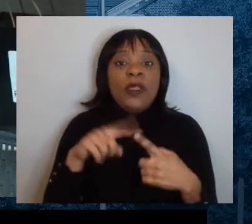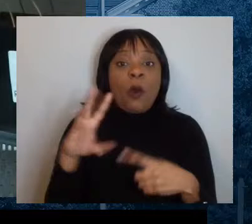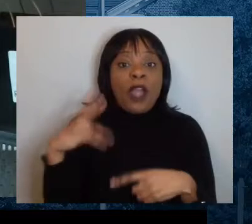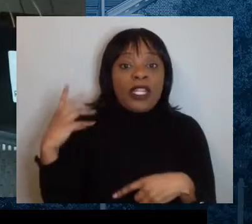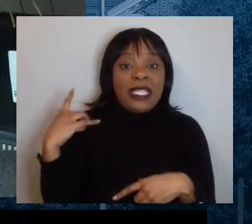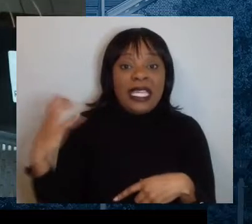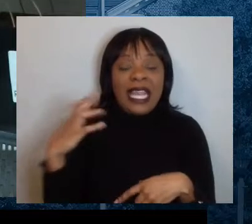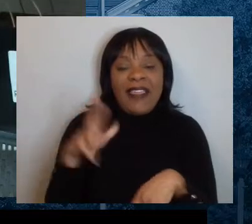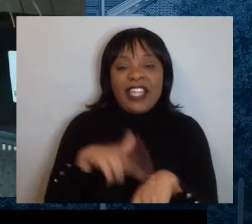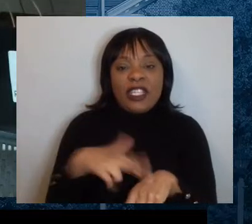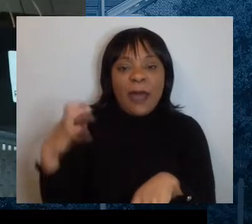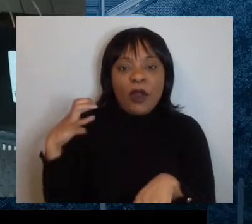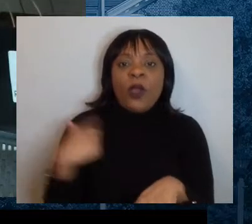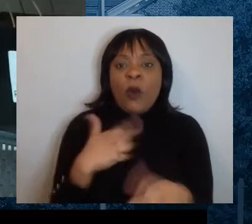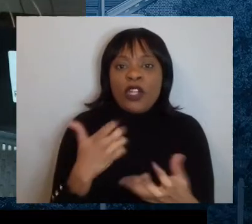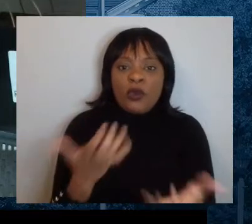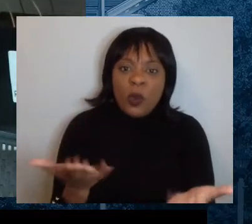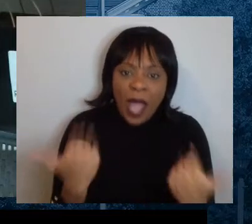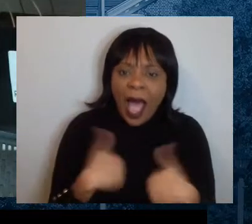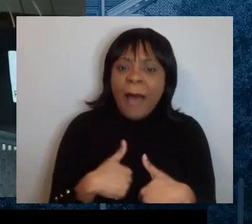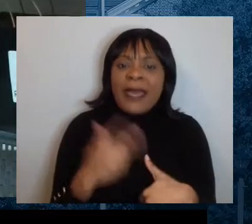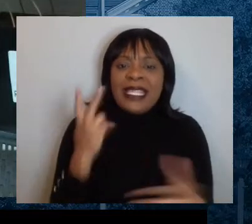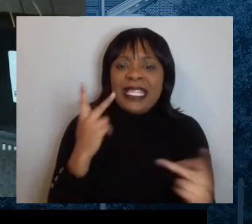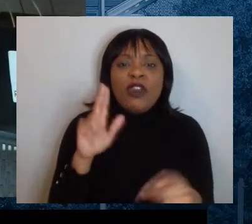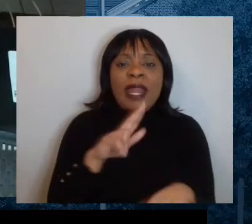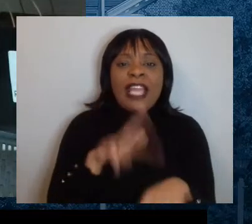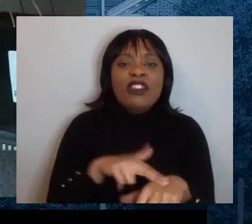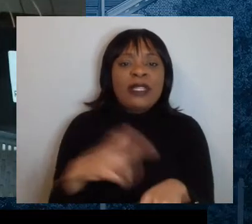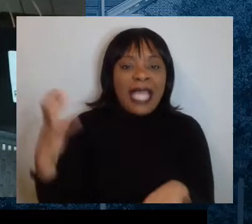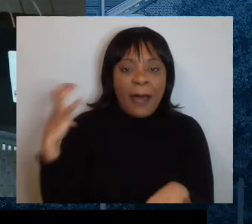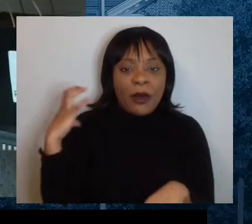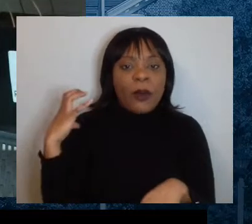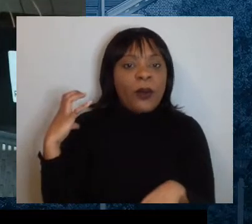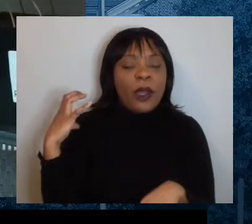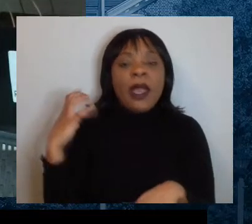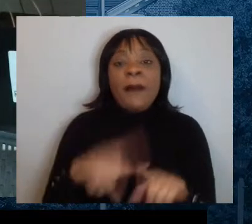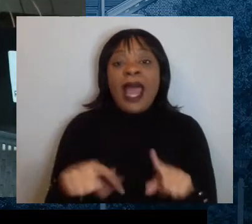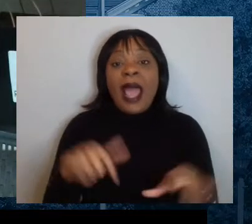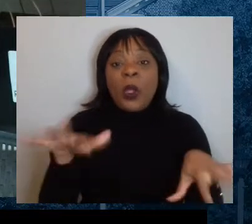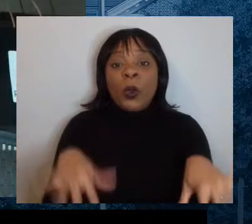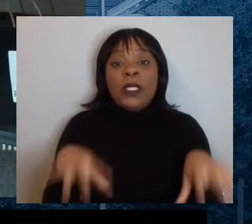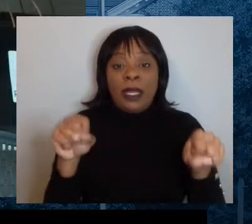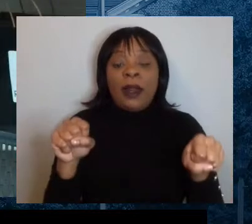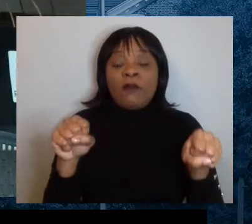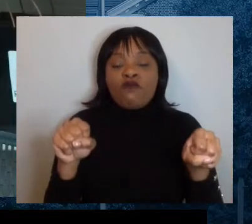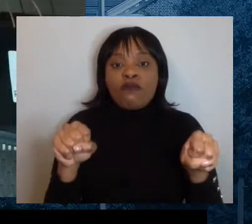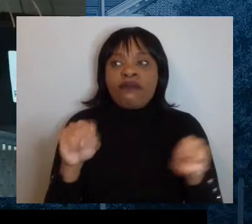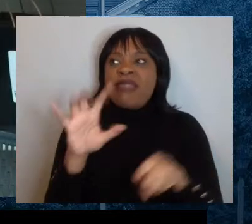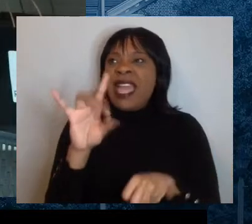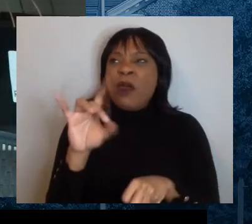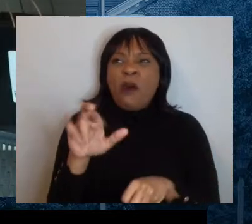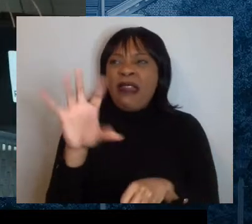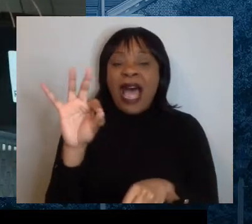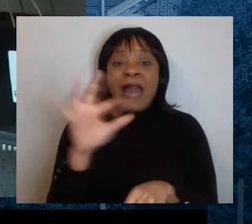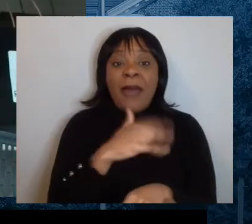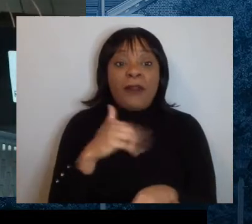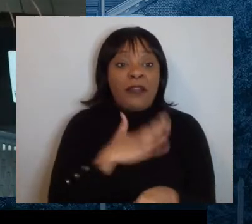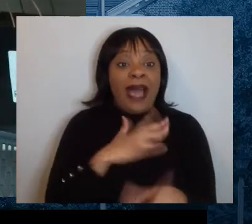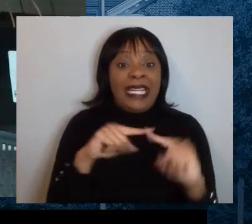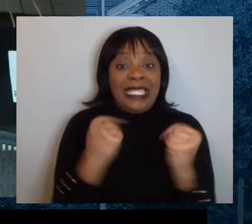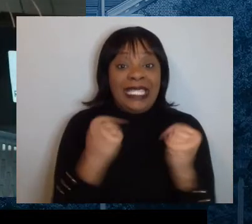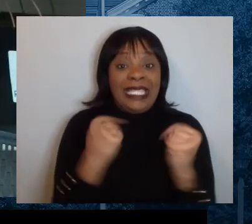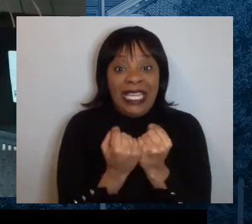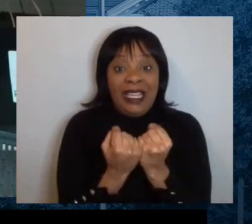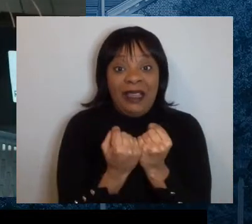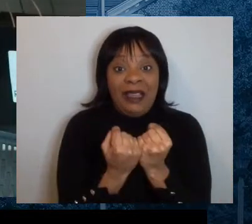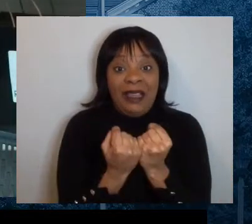you to come down and see your nation's capital. But I hosted about 8 or 9 members of my team who are fairly new. They've come